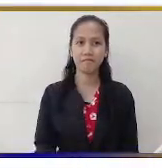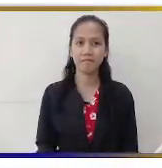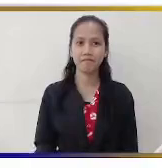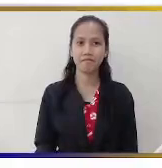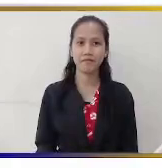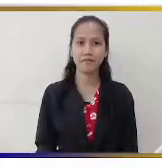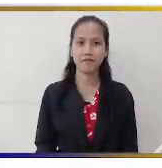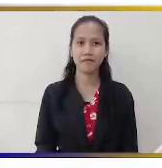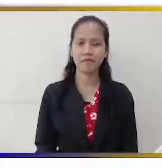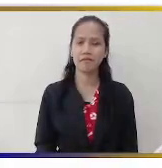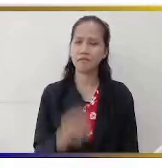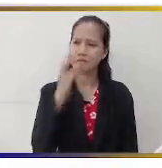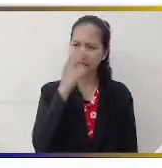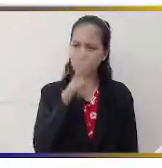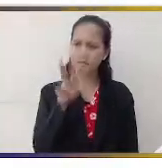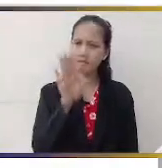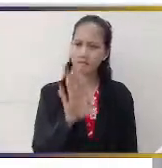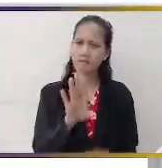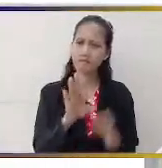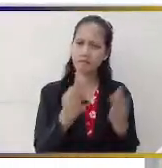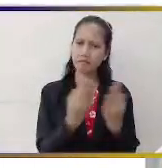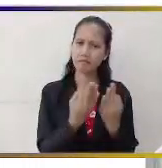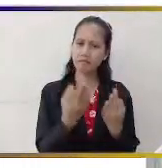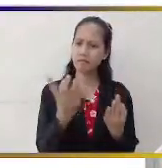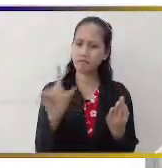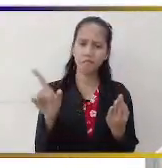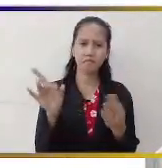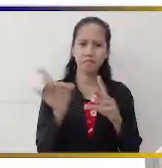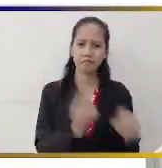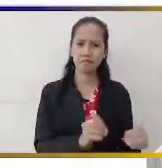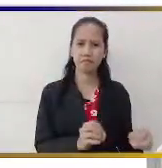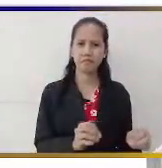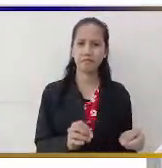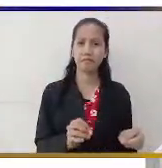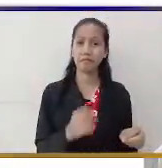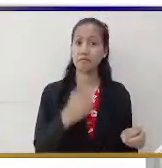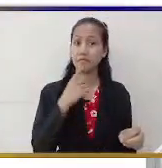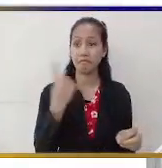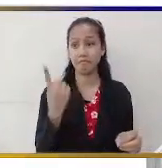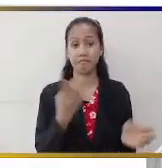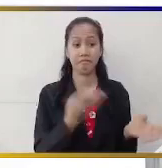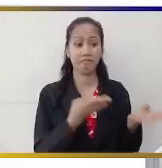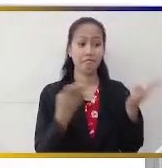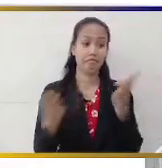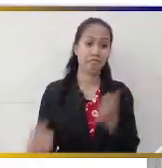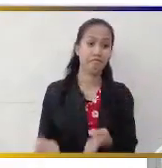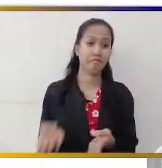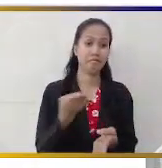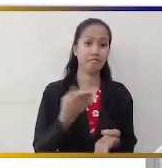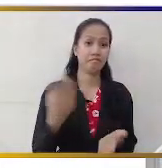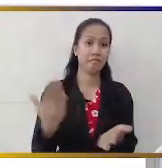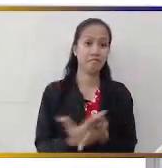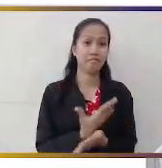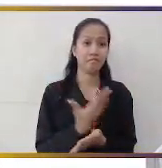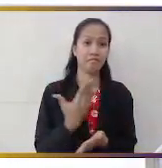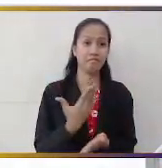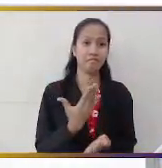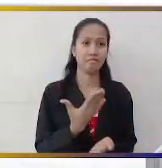I see your family, I see what you're doing. He says, I bought you a brand new van. Now,